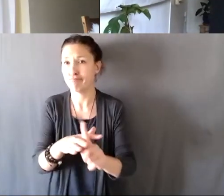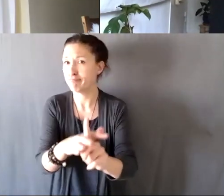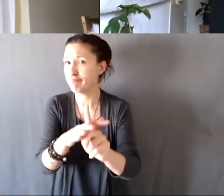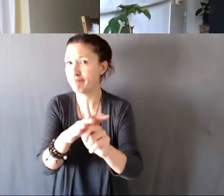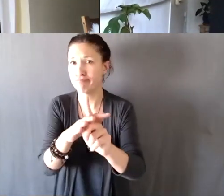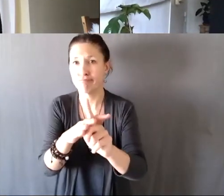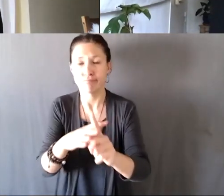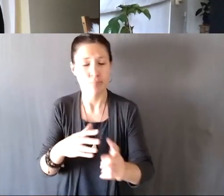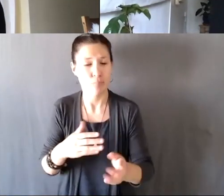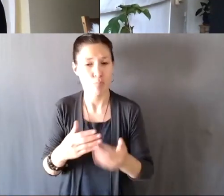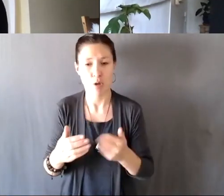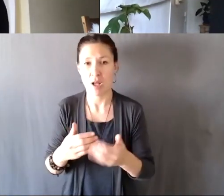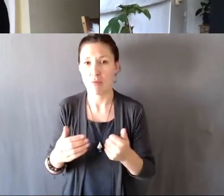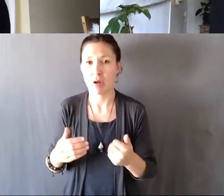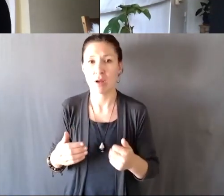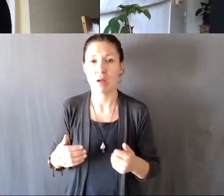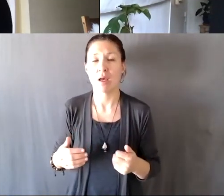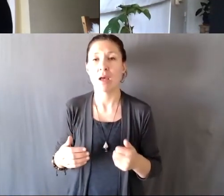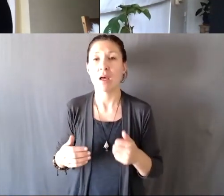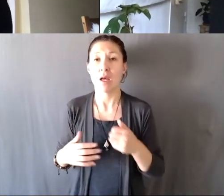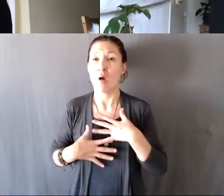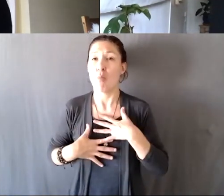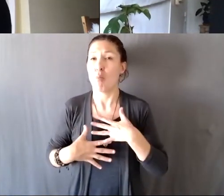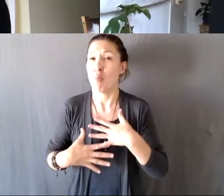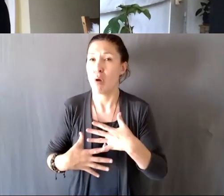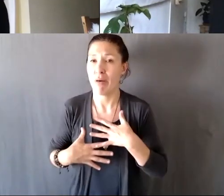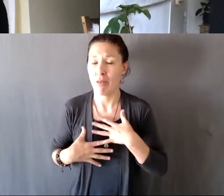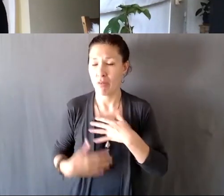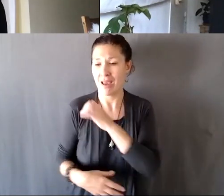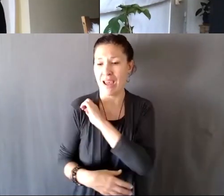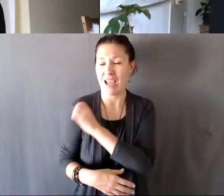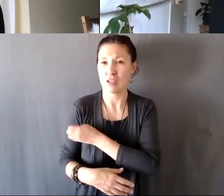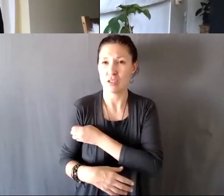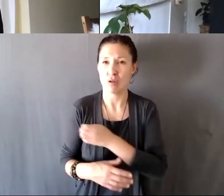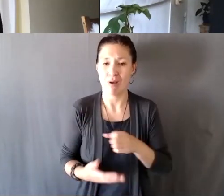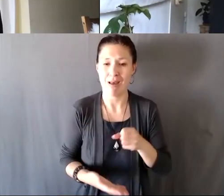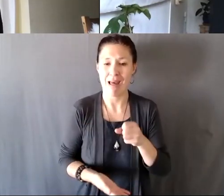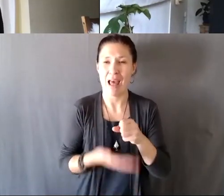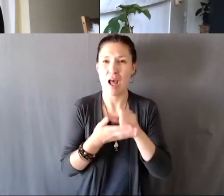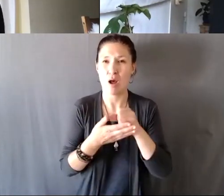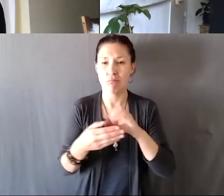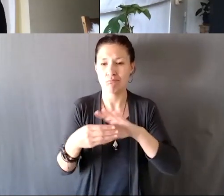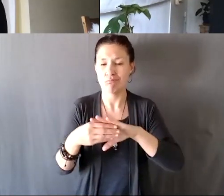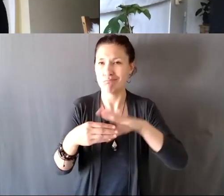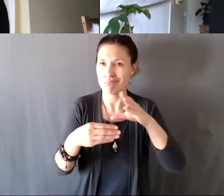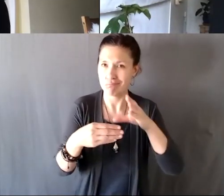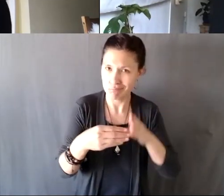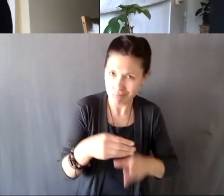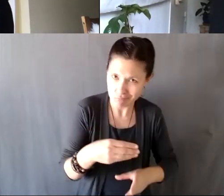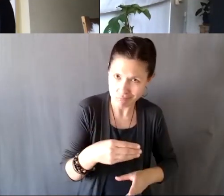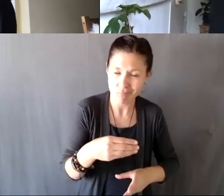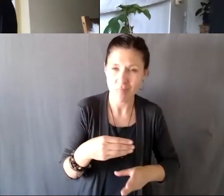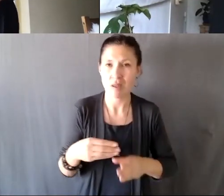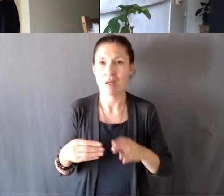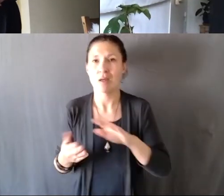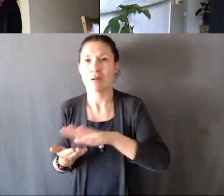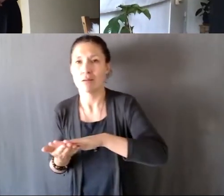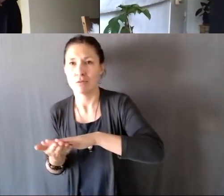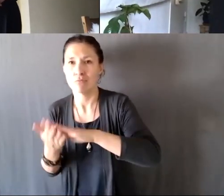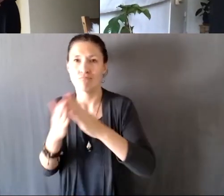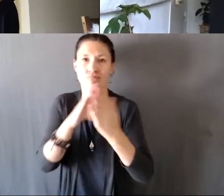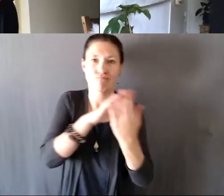to be completed by the breath and the energy you send to that emotion, to that